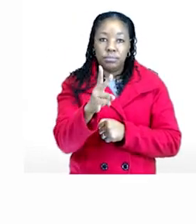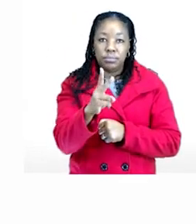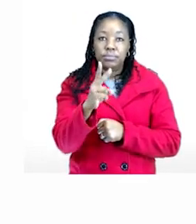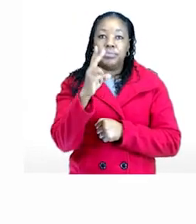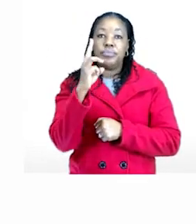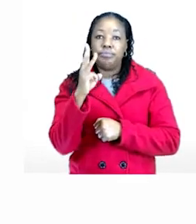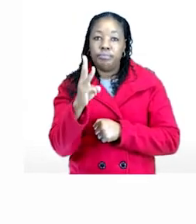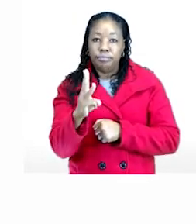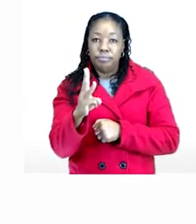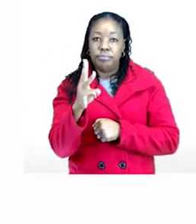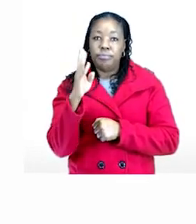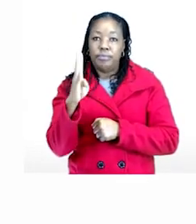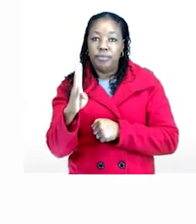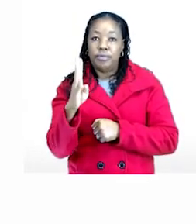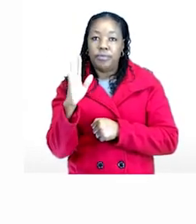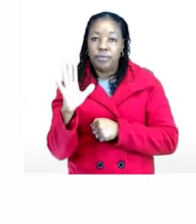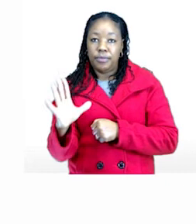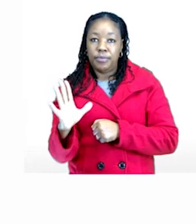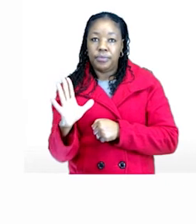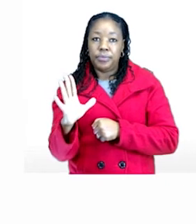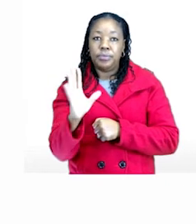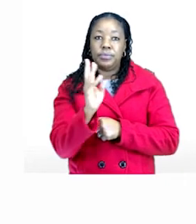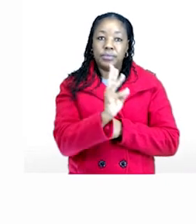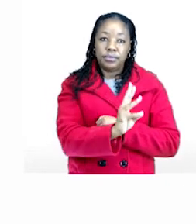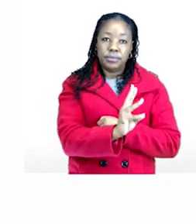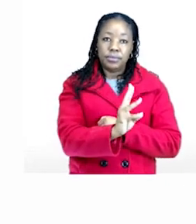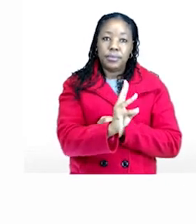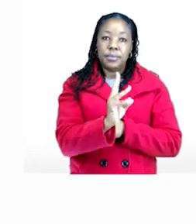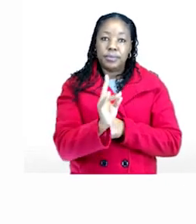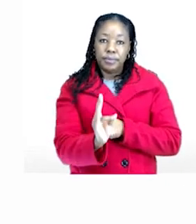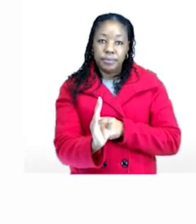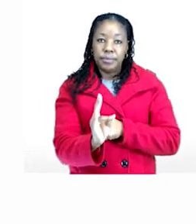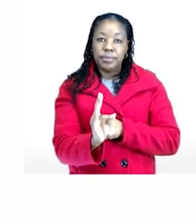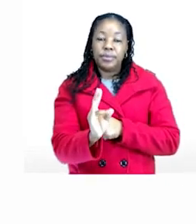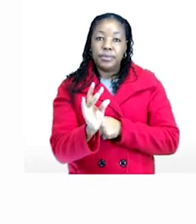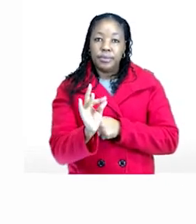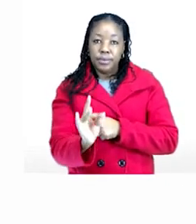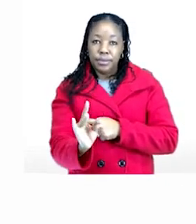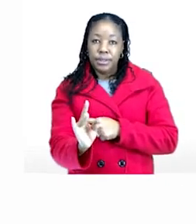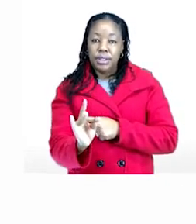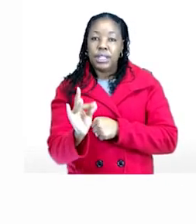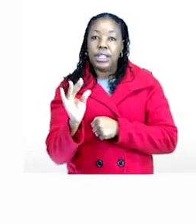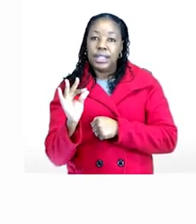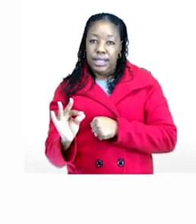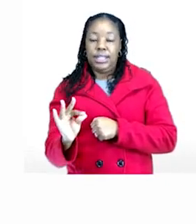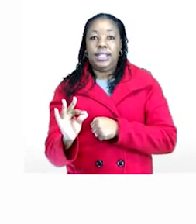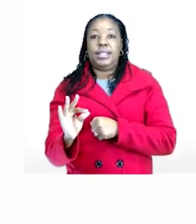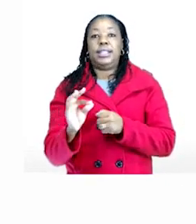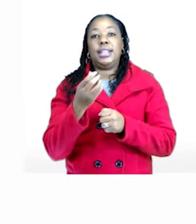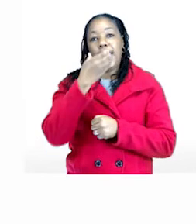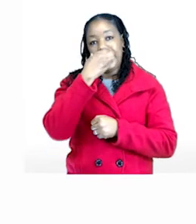3, 4, 5, 6, 7, 8,